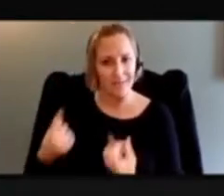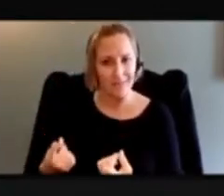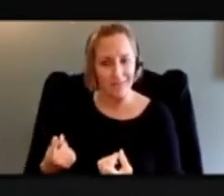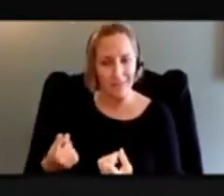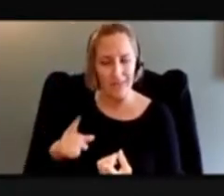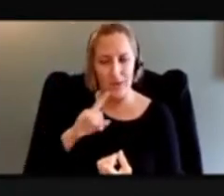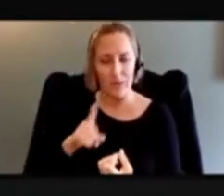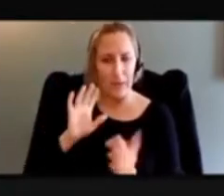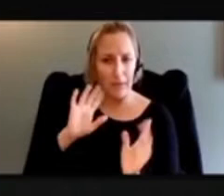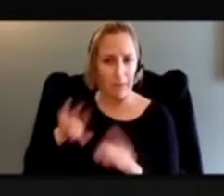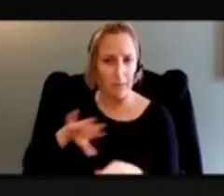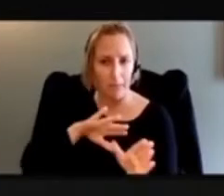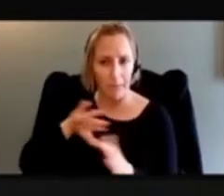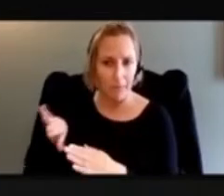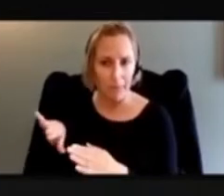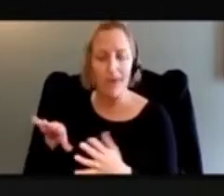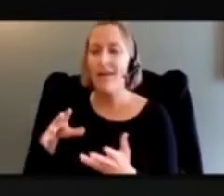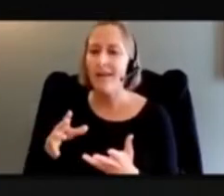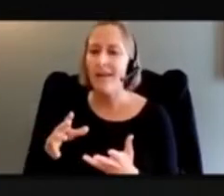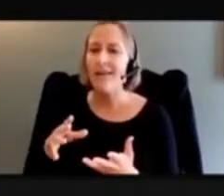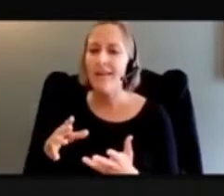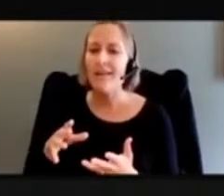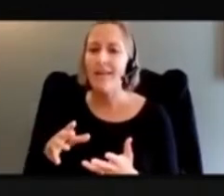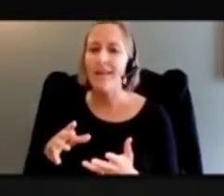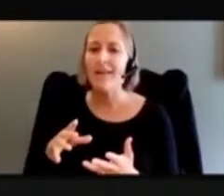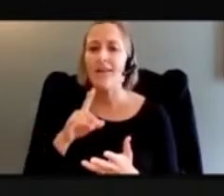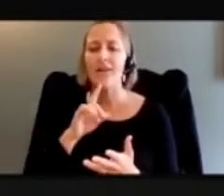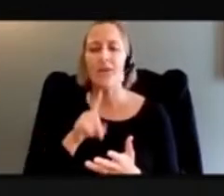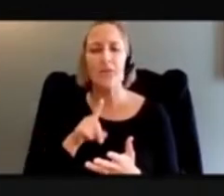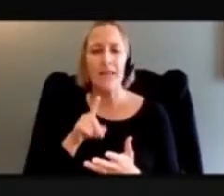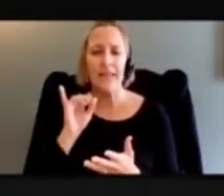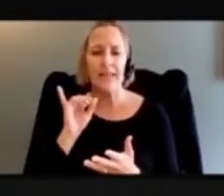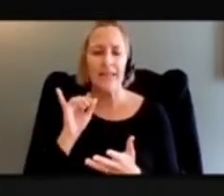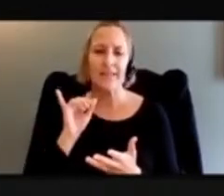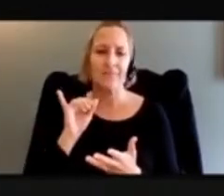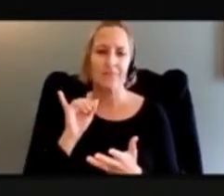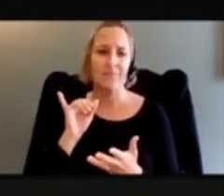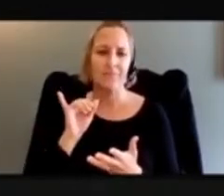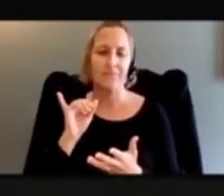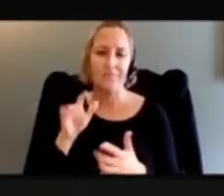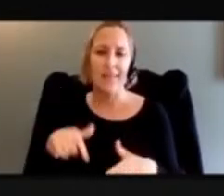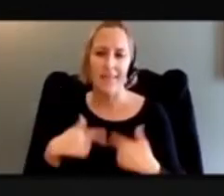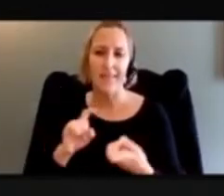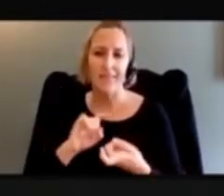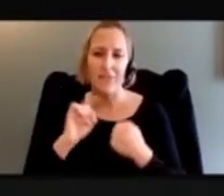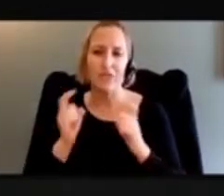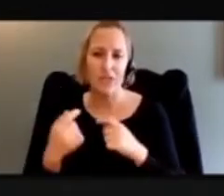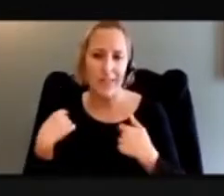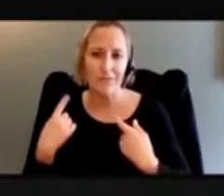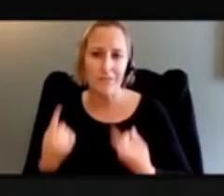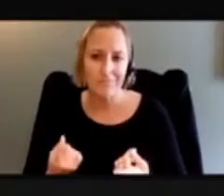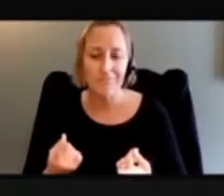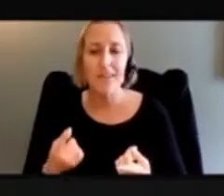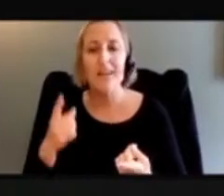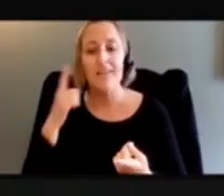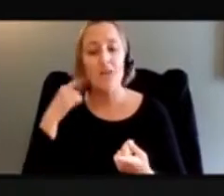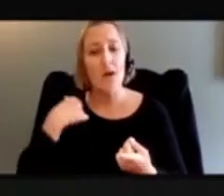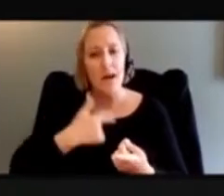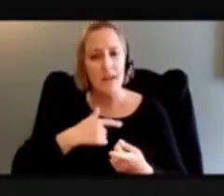in vain, that nothing has changed. And this couldn't be further from the truth. So in order for us to really